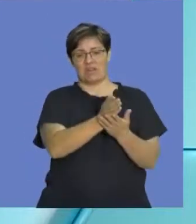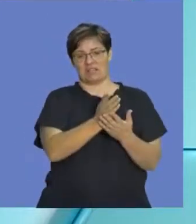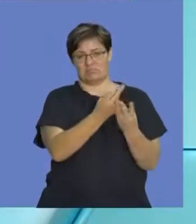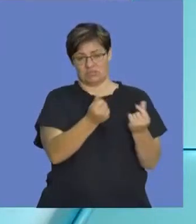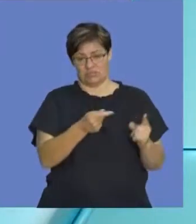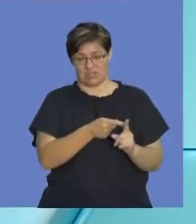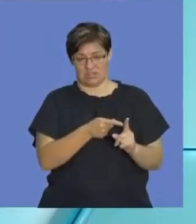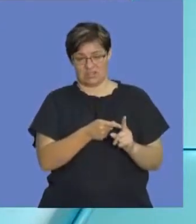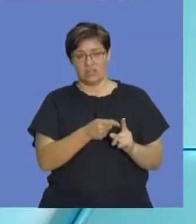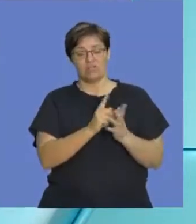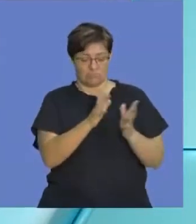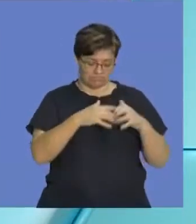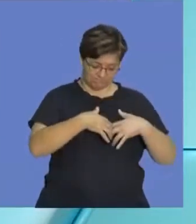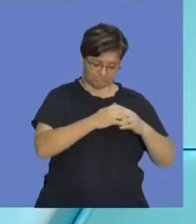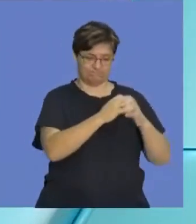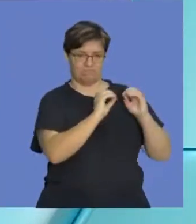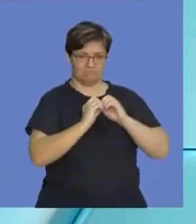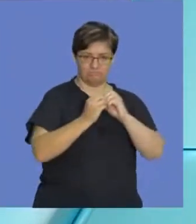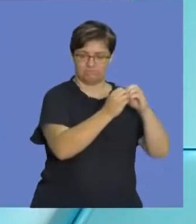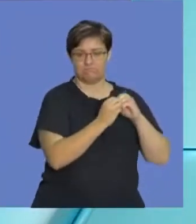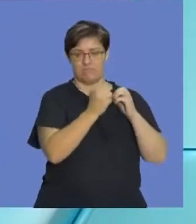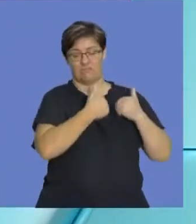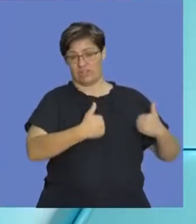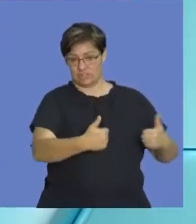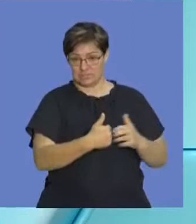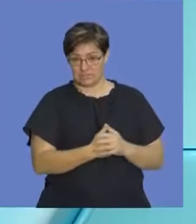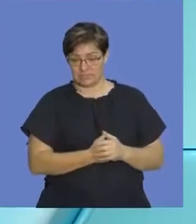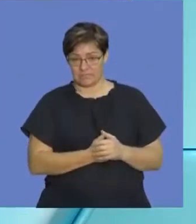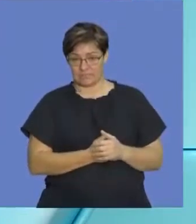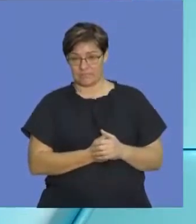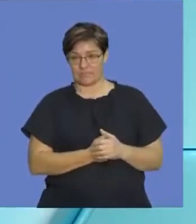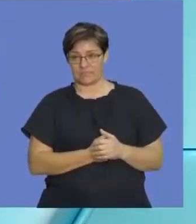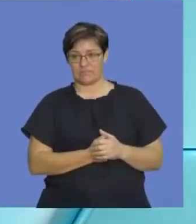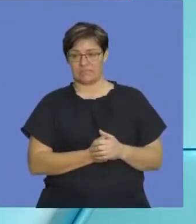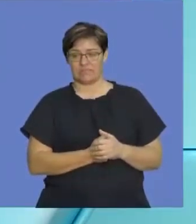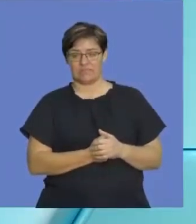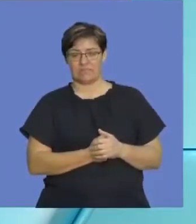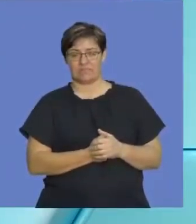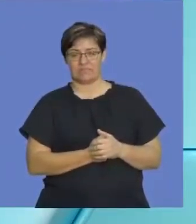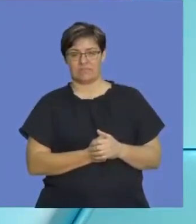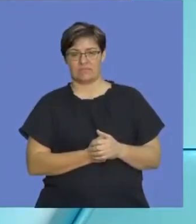materials that go into manufacturing that particular item.